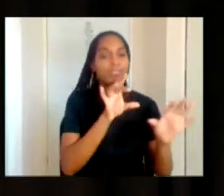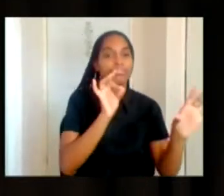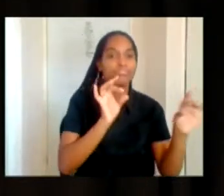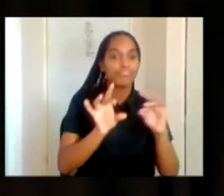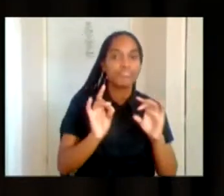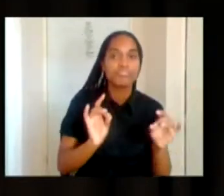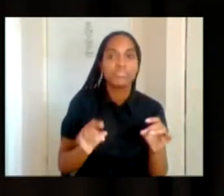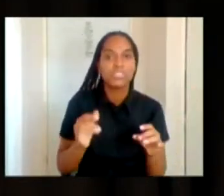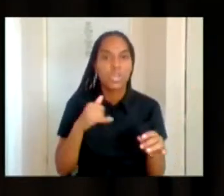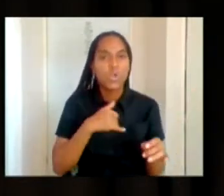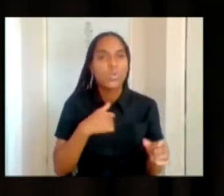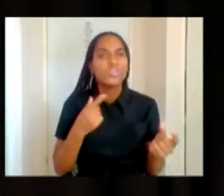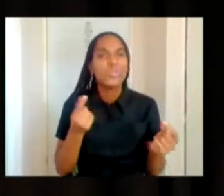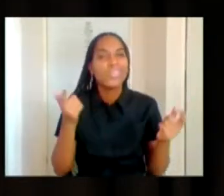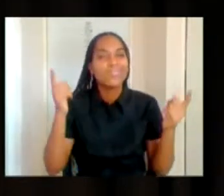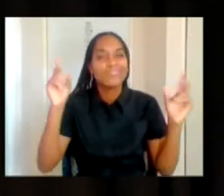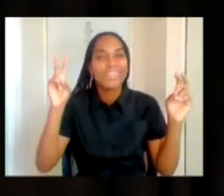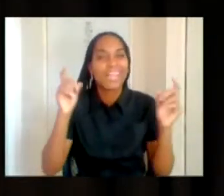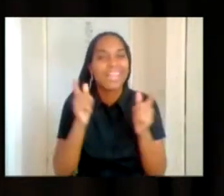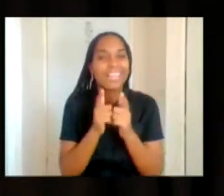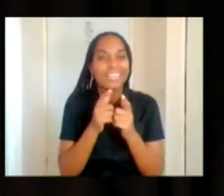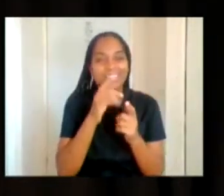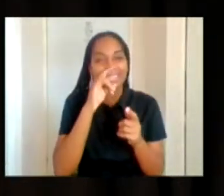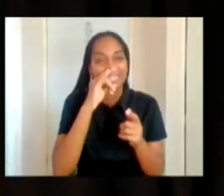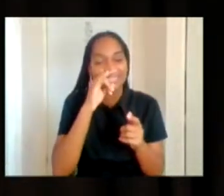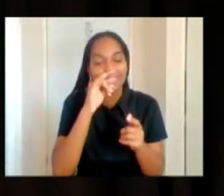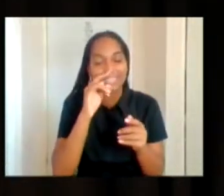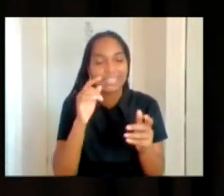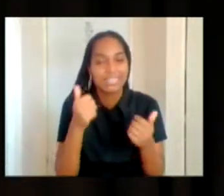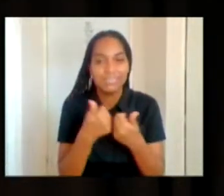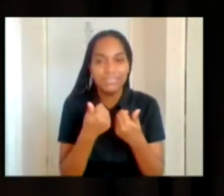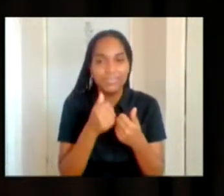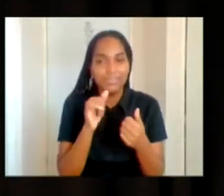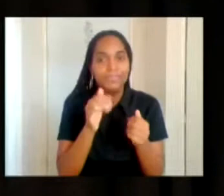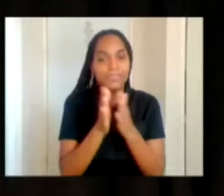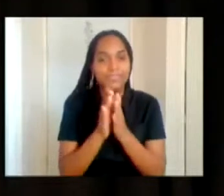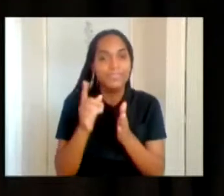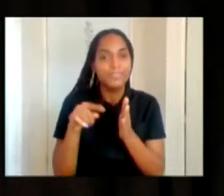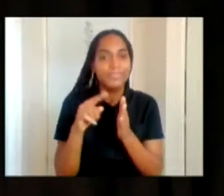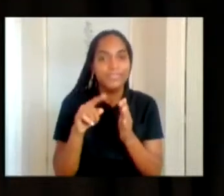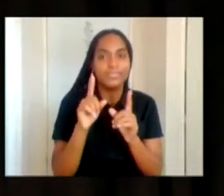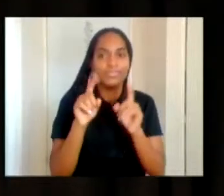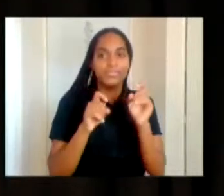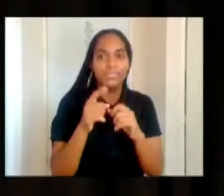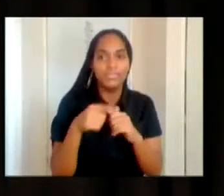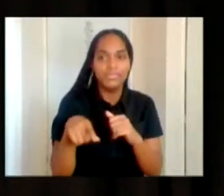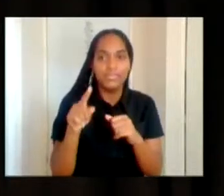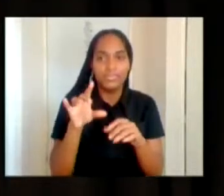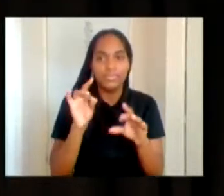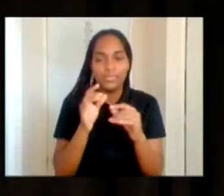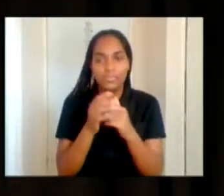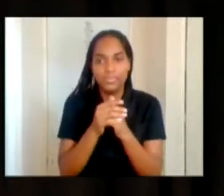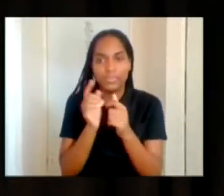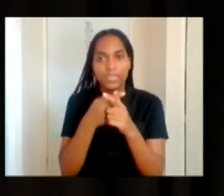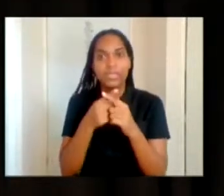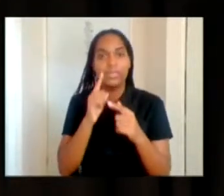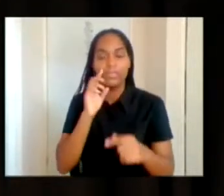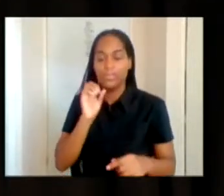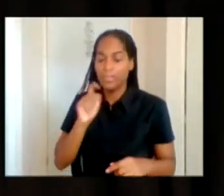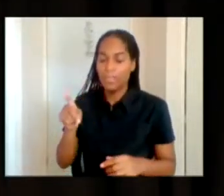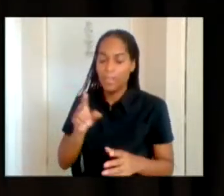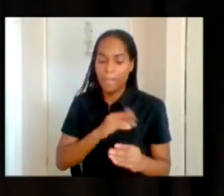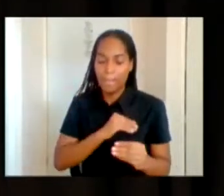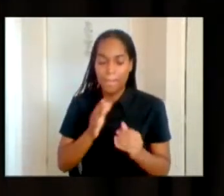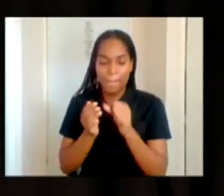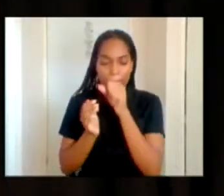so we did a game, a kid's game, where you could actually ask them questions, they could select, and then that would be fed back to the receiver and